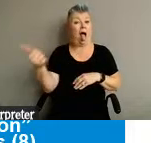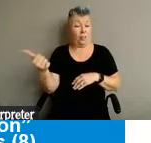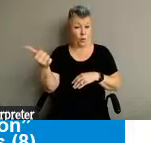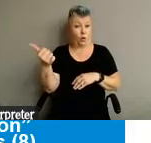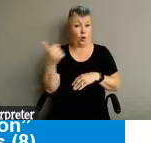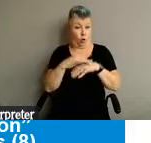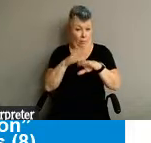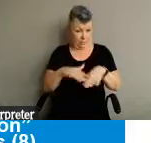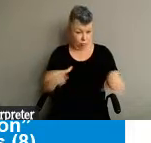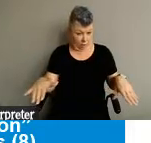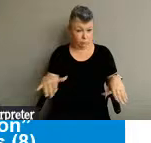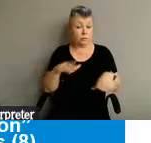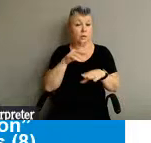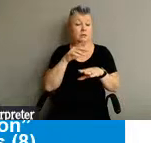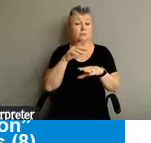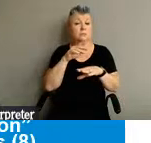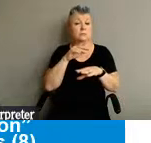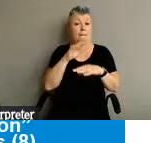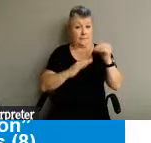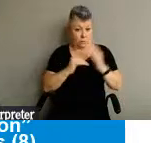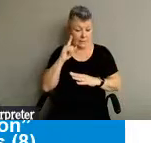County and this region.